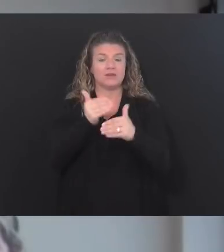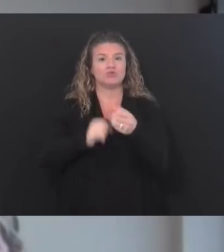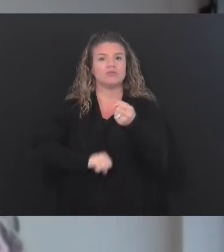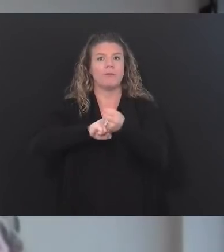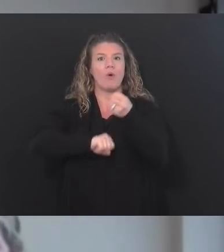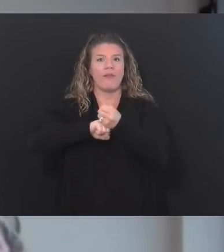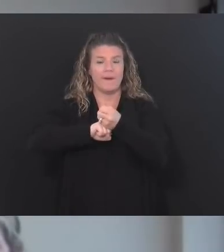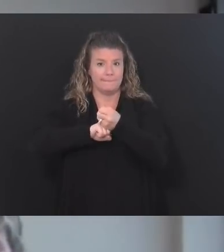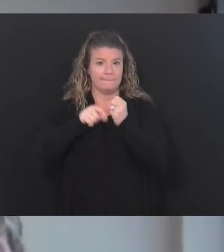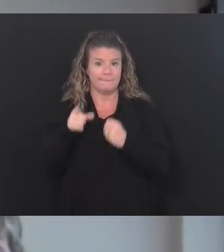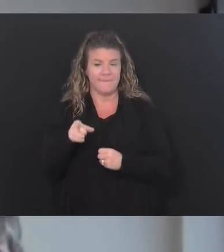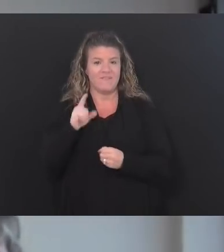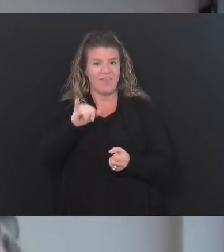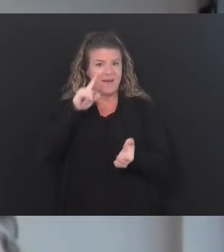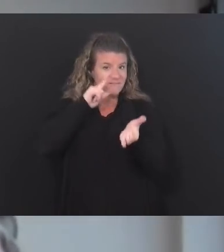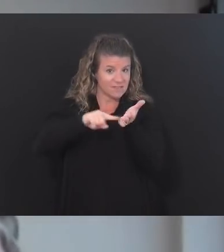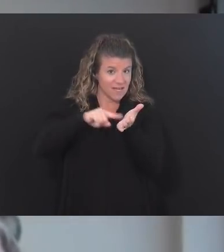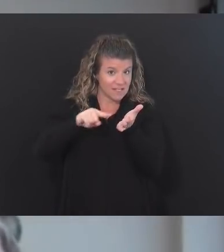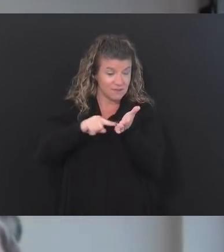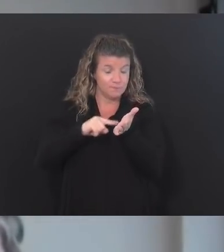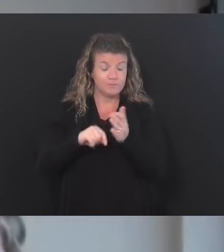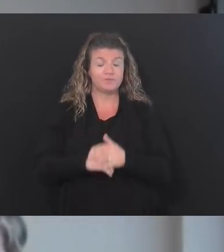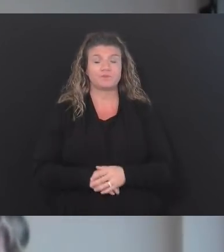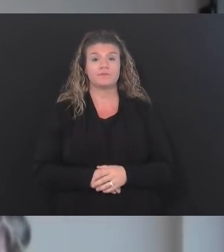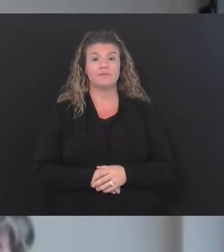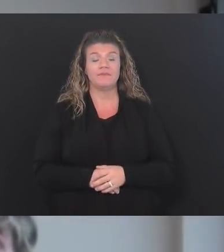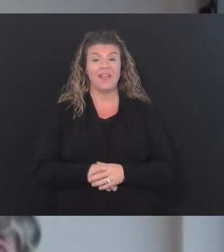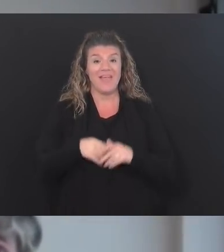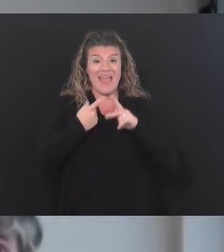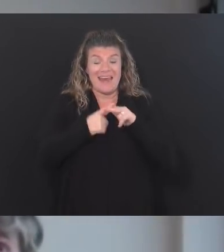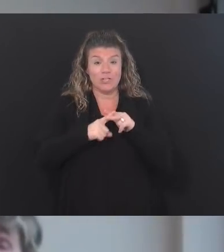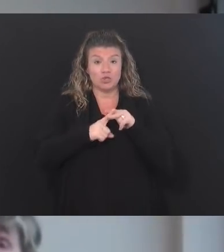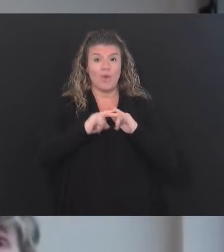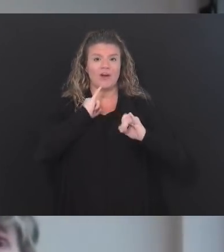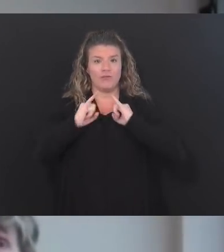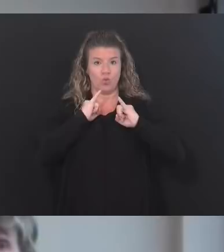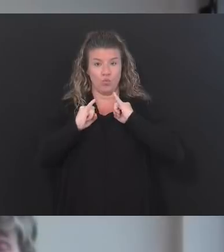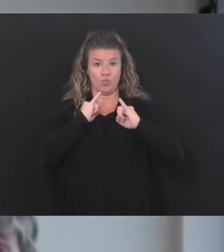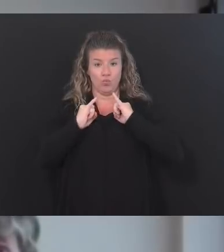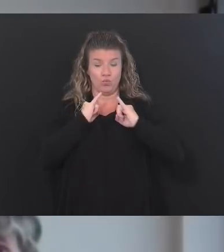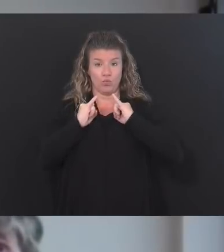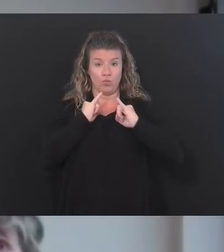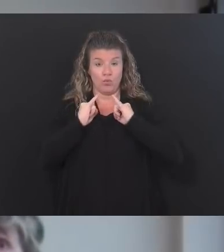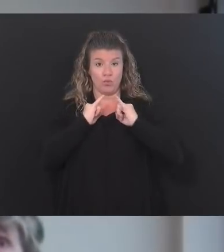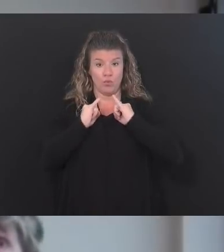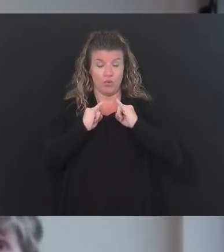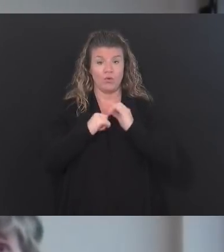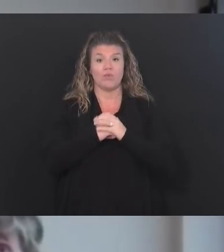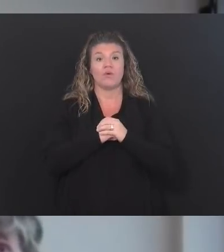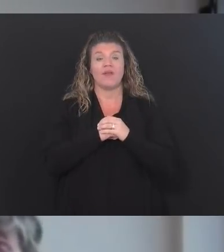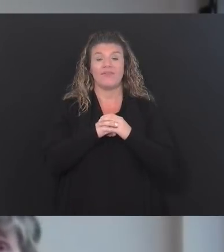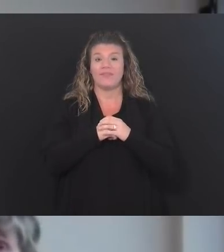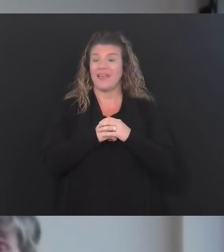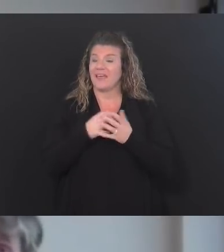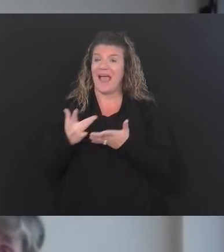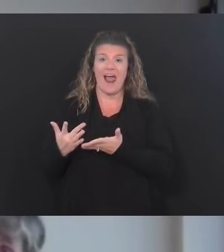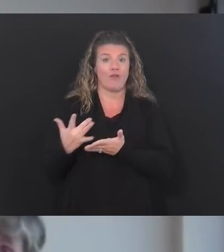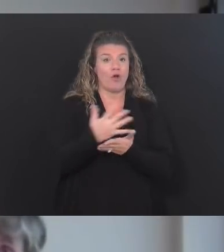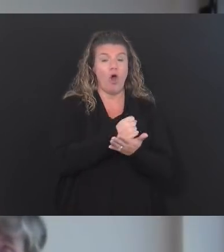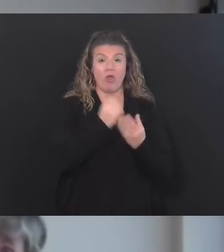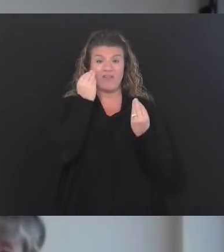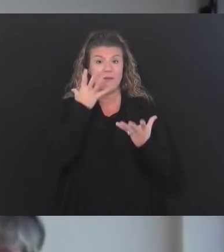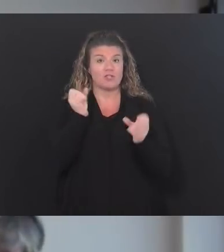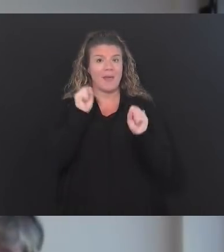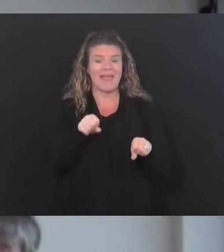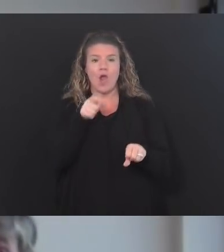them as needed with that. So they do an initial interview, and gather everything they can gather around the